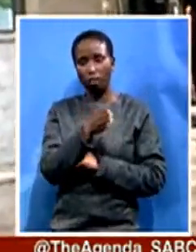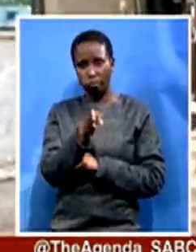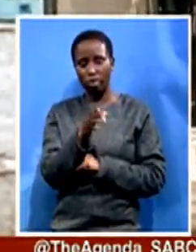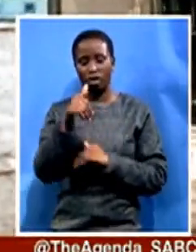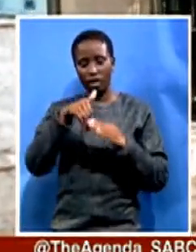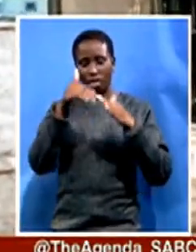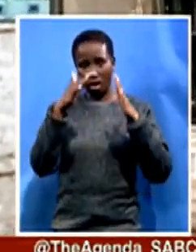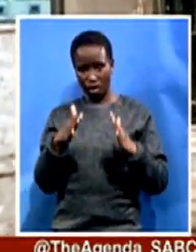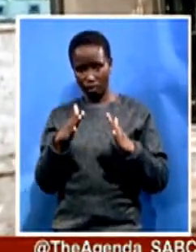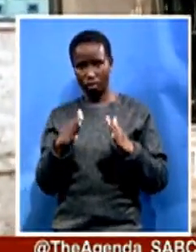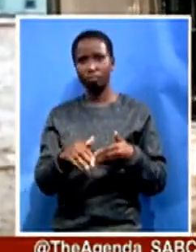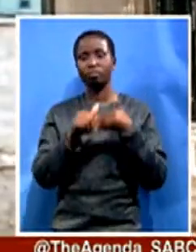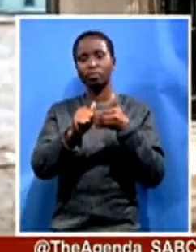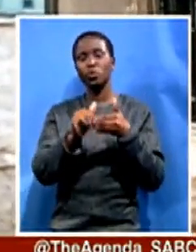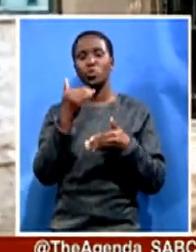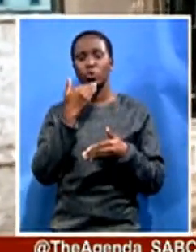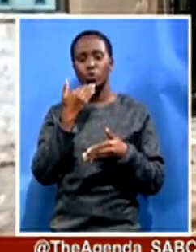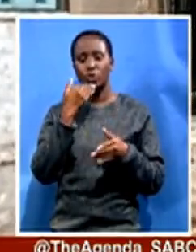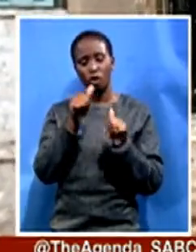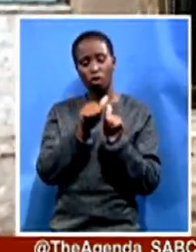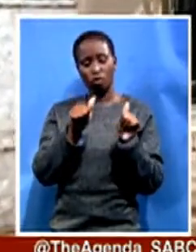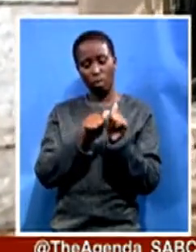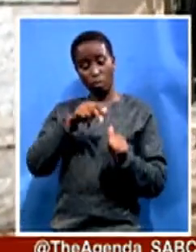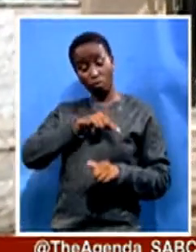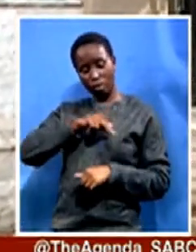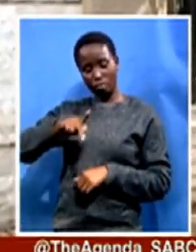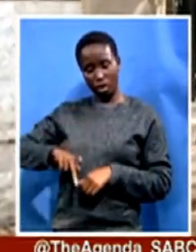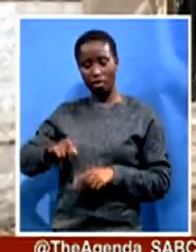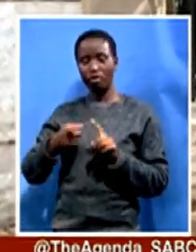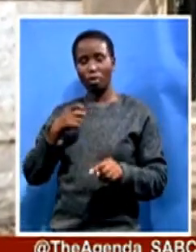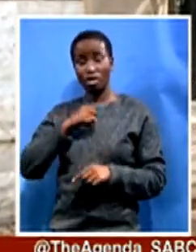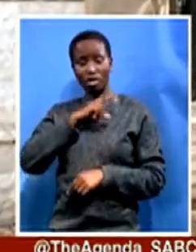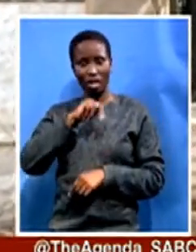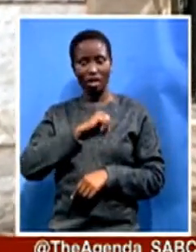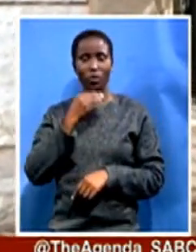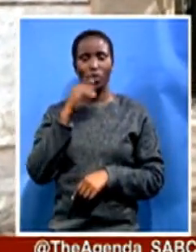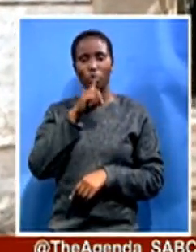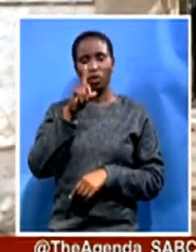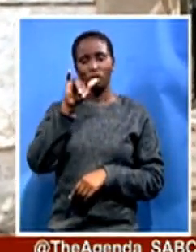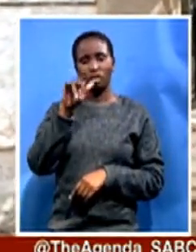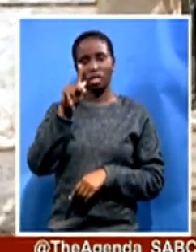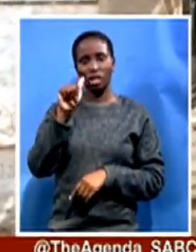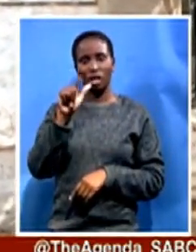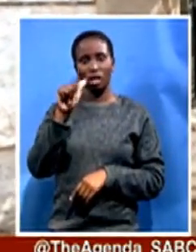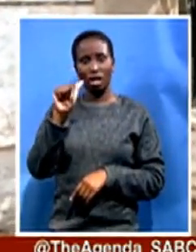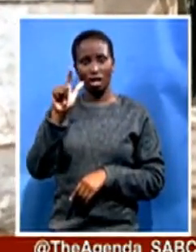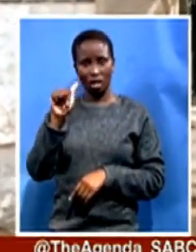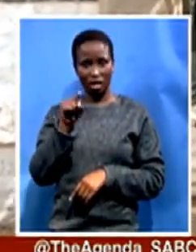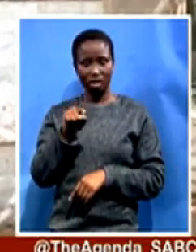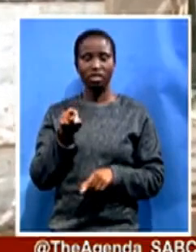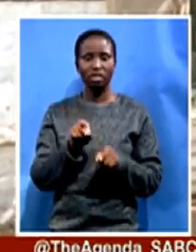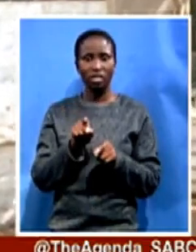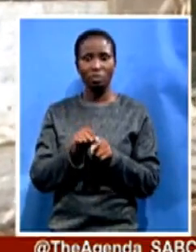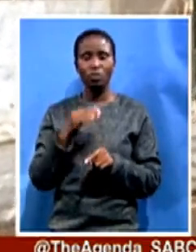of KwaZulu-Natal, Sihle Zikalala, as well as the AmaZulu traditional Prime Minister, Prince Mangosuthu Buthelezi, who, by